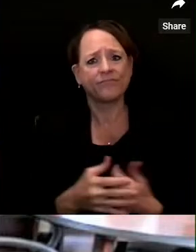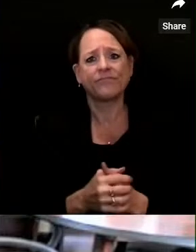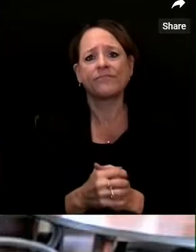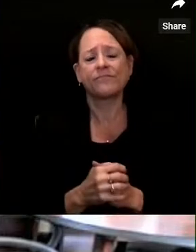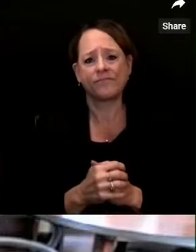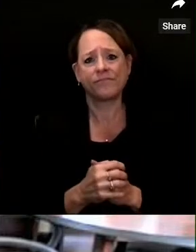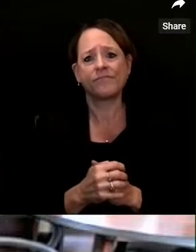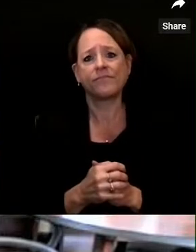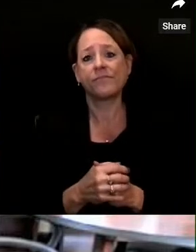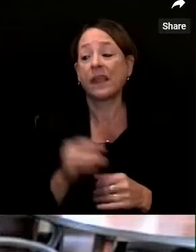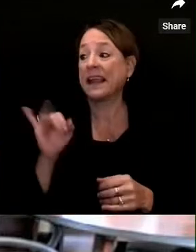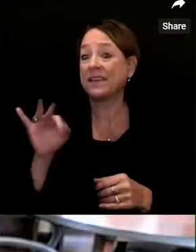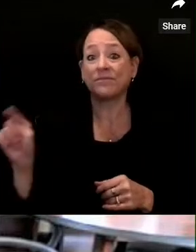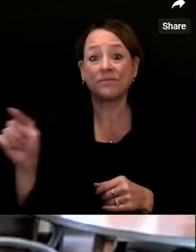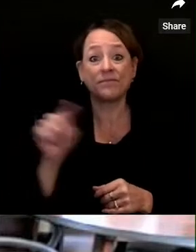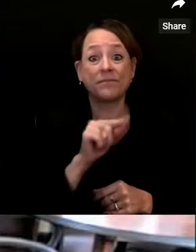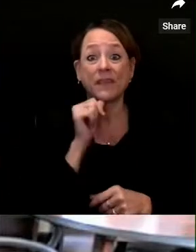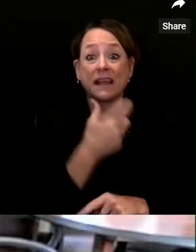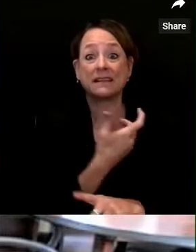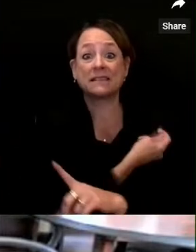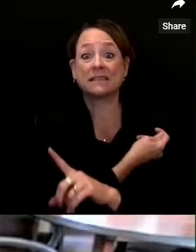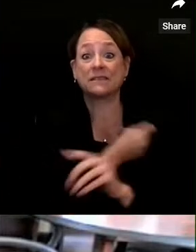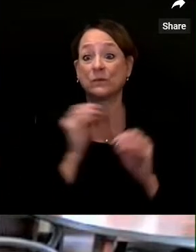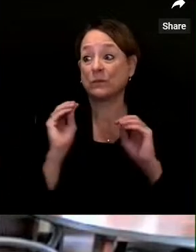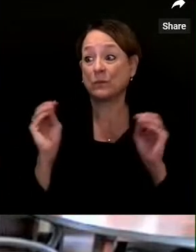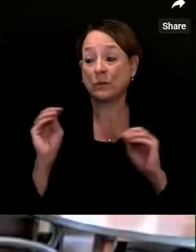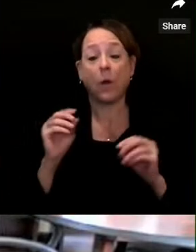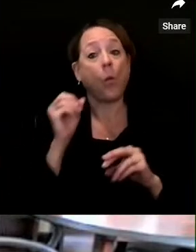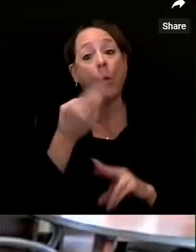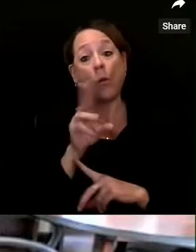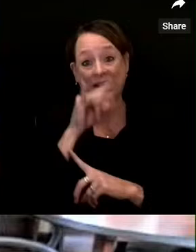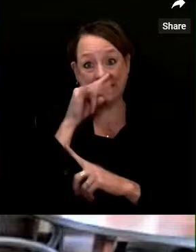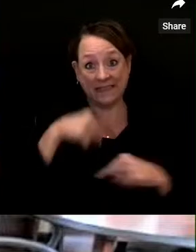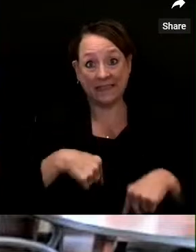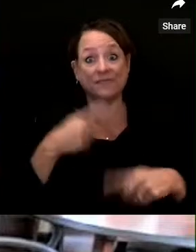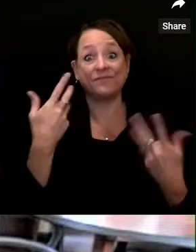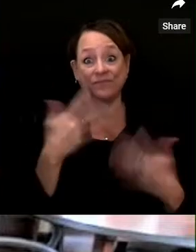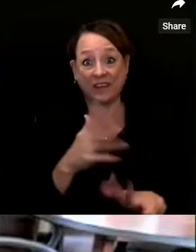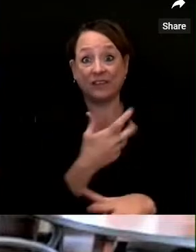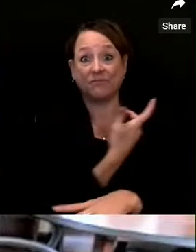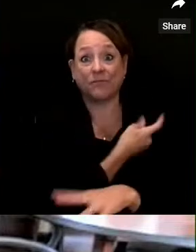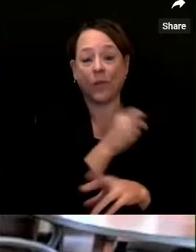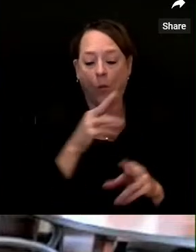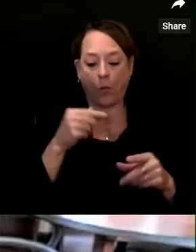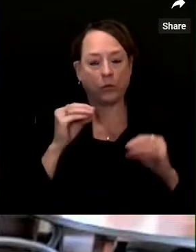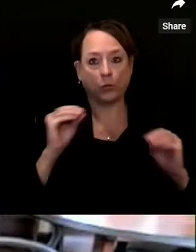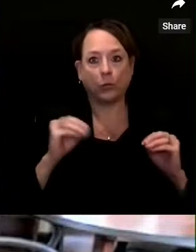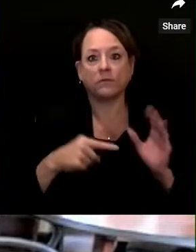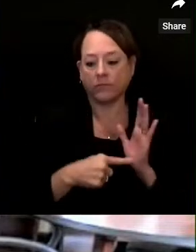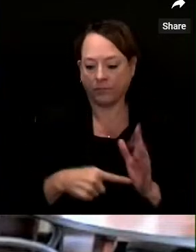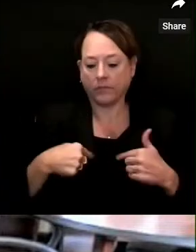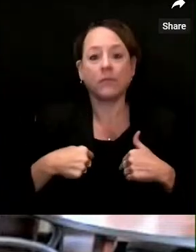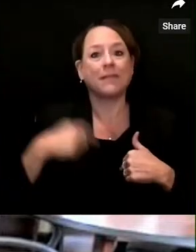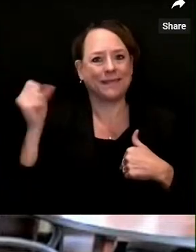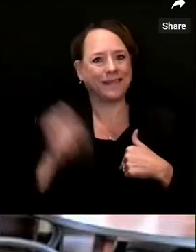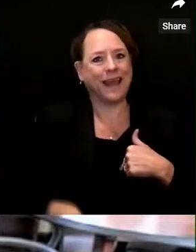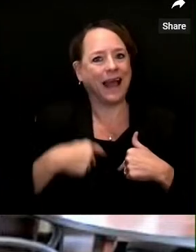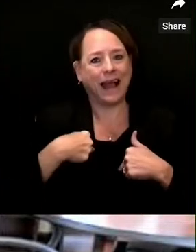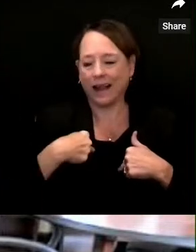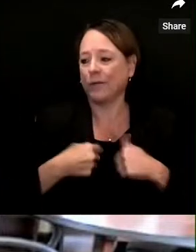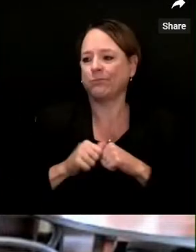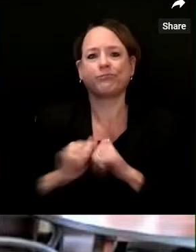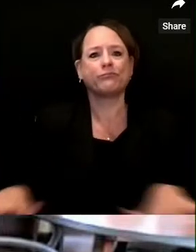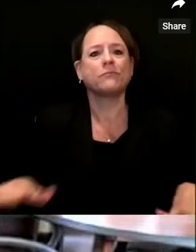don't become terribly sick. Some children who have had COVID-19 do later develop a rare but